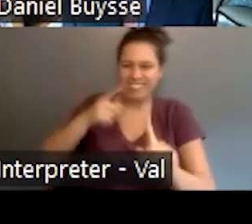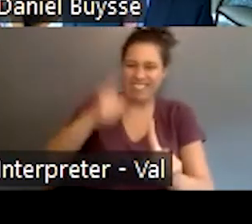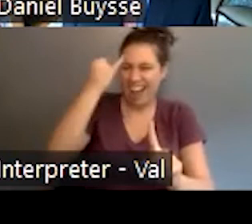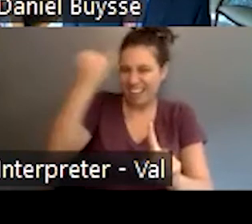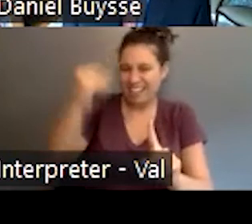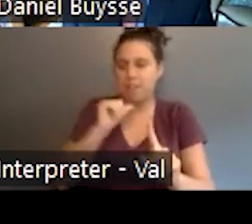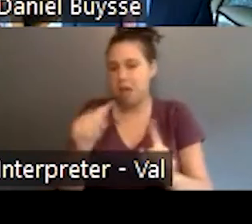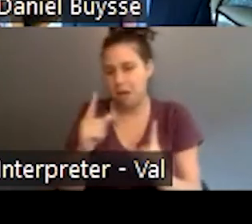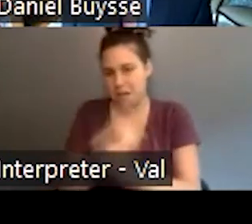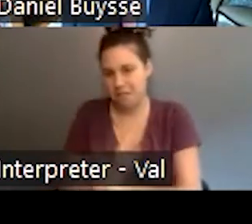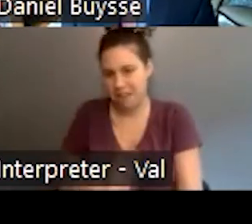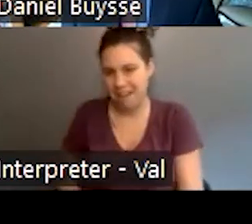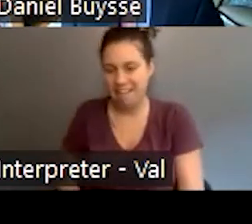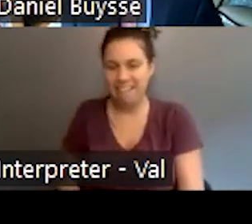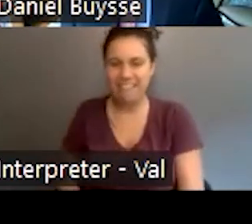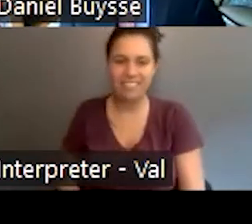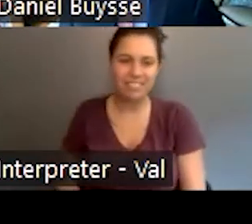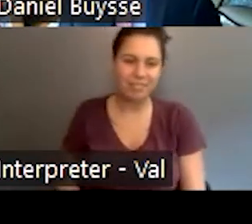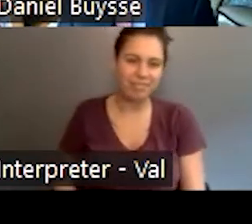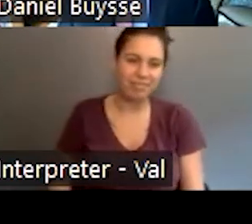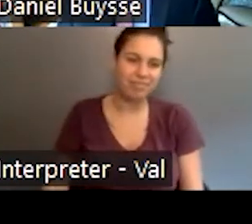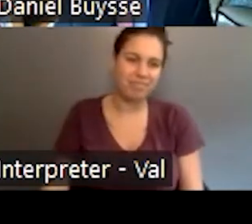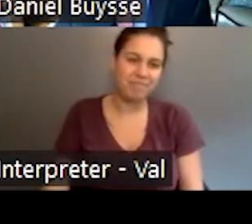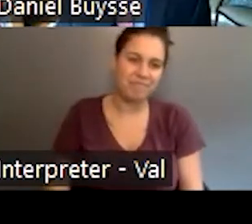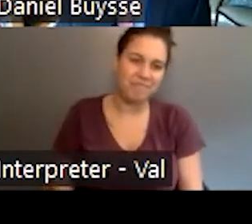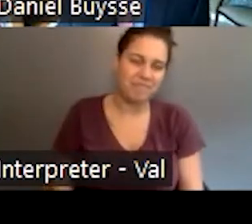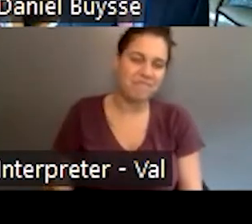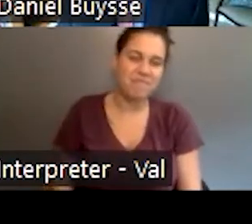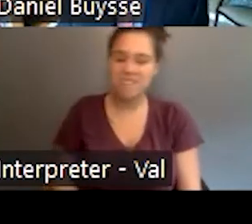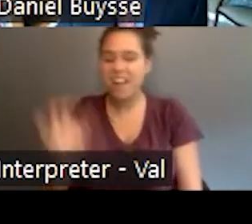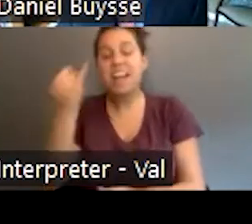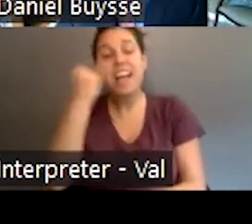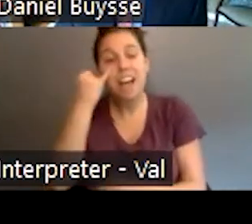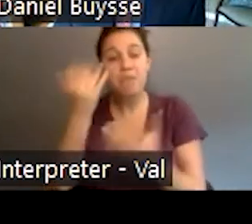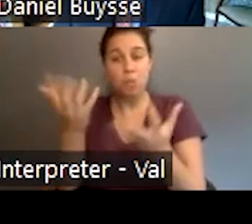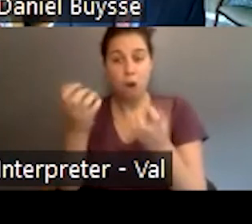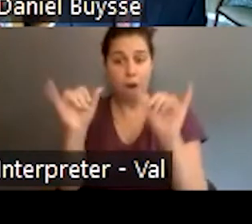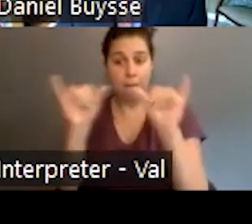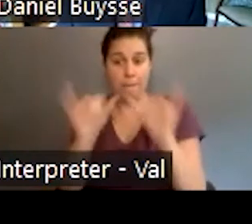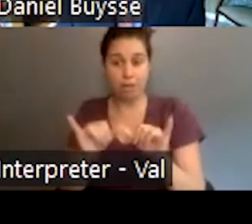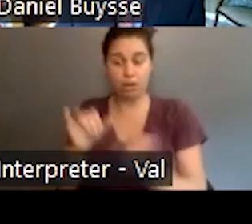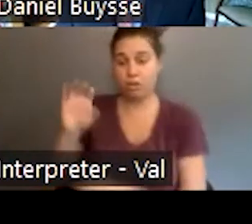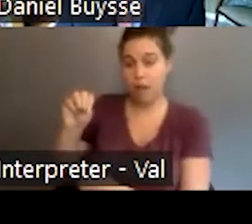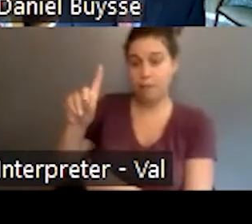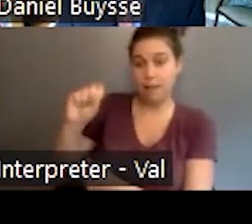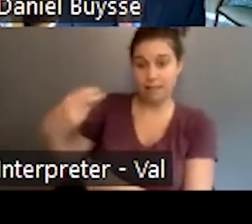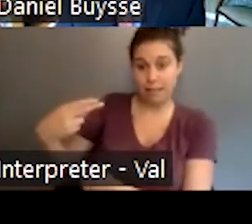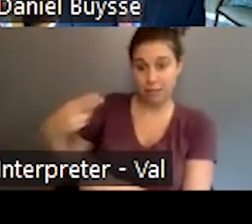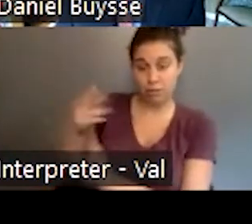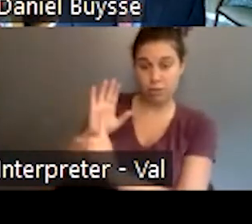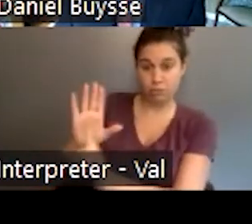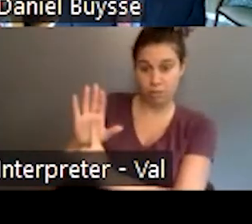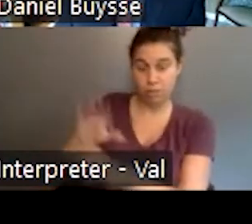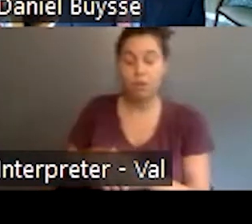so complicated. So if we want to think about measuring a multidimensional